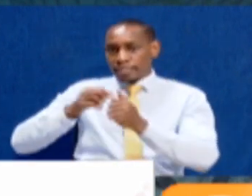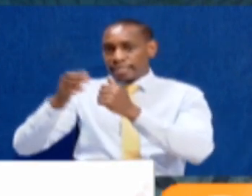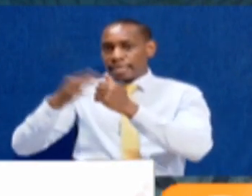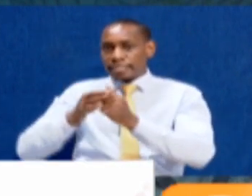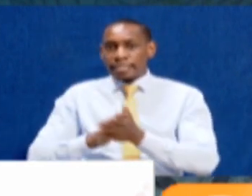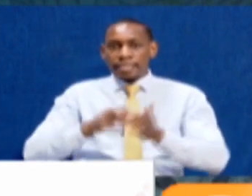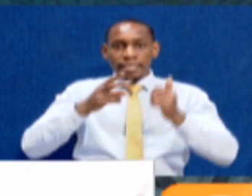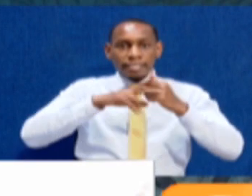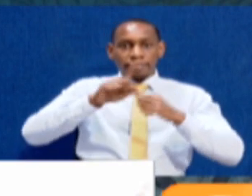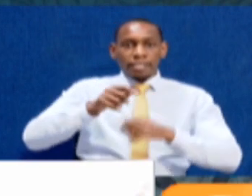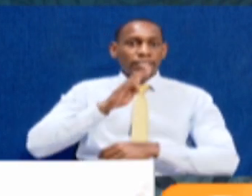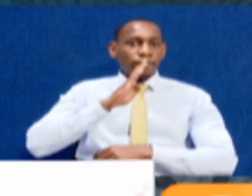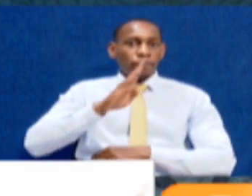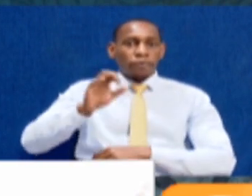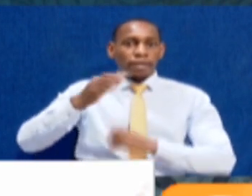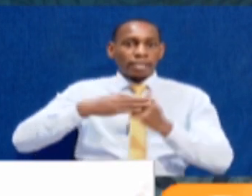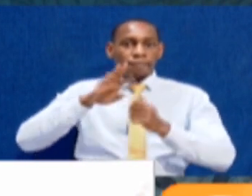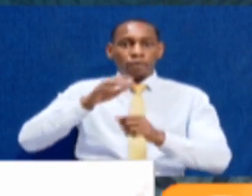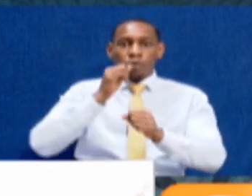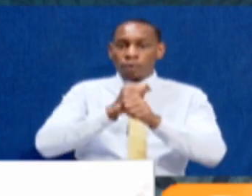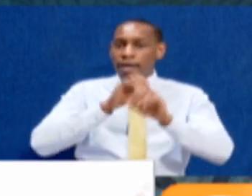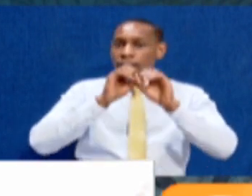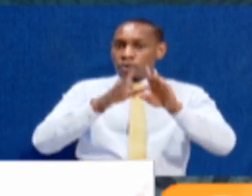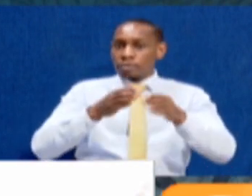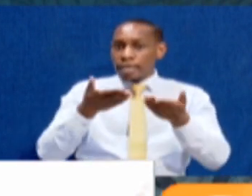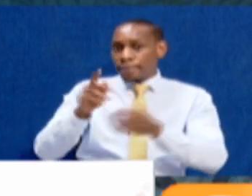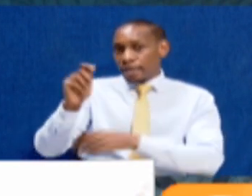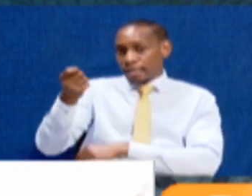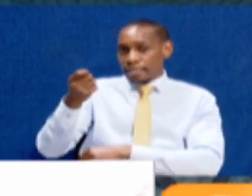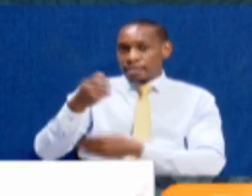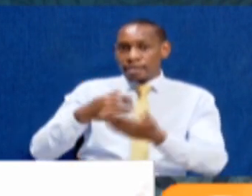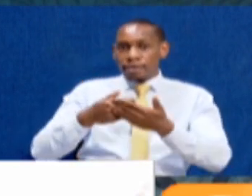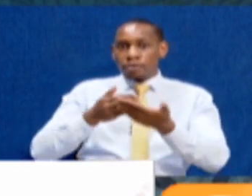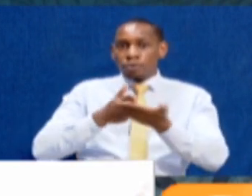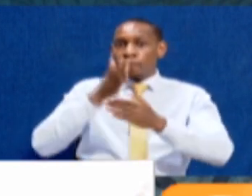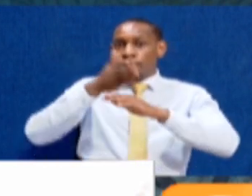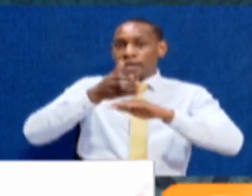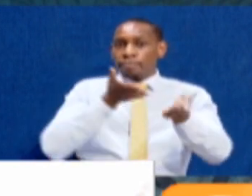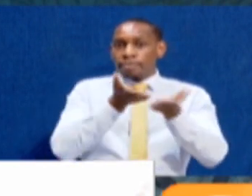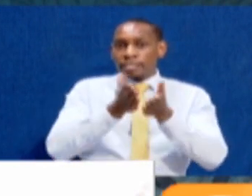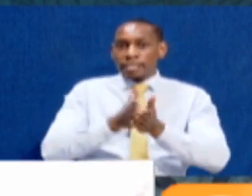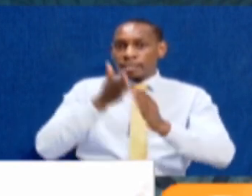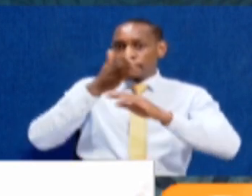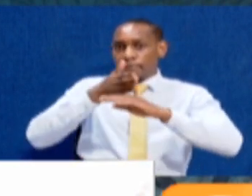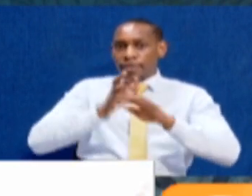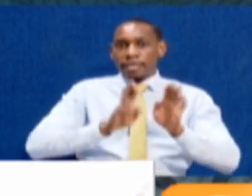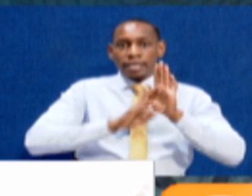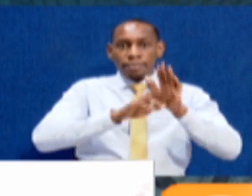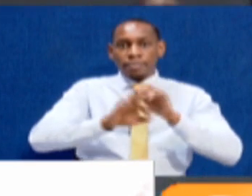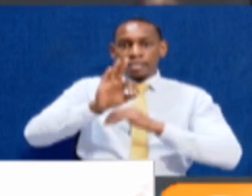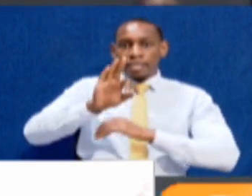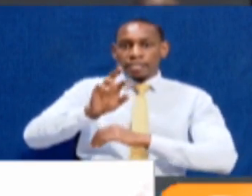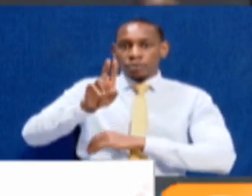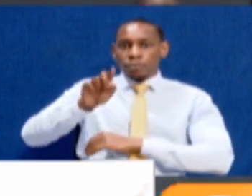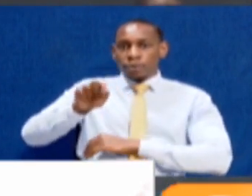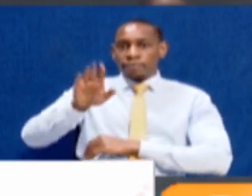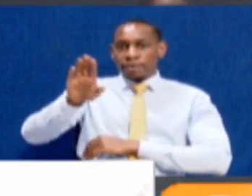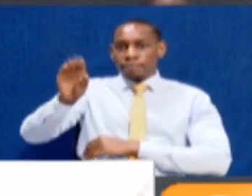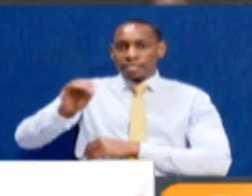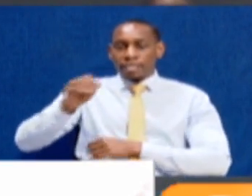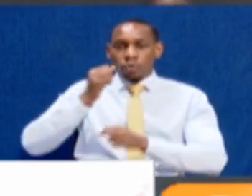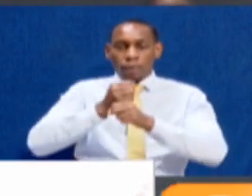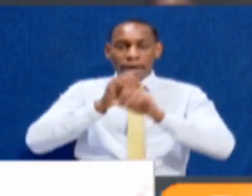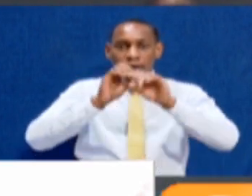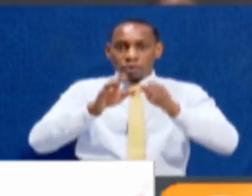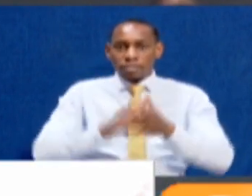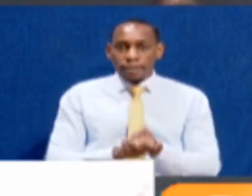2018, 7,484 jobs were lost in Kenya due to illicit trade, with counterfeiting accounting for 32.59% of